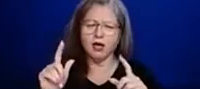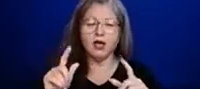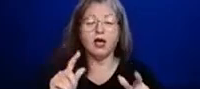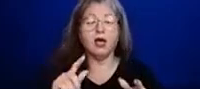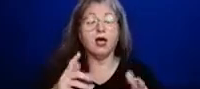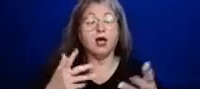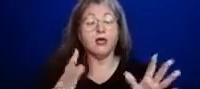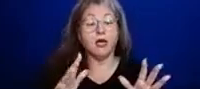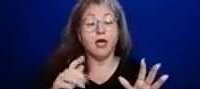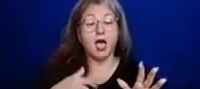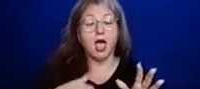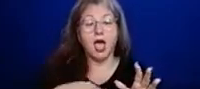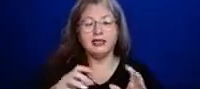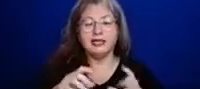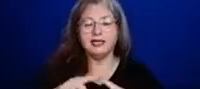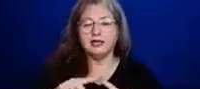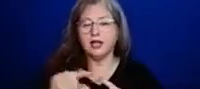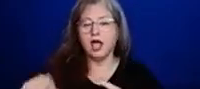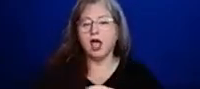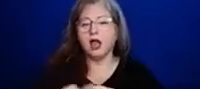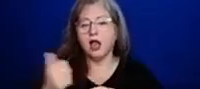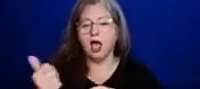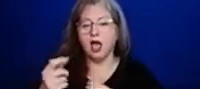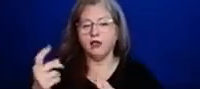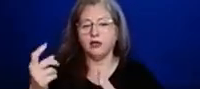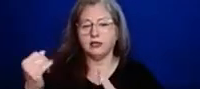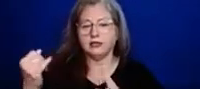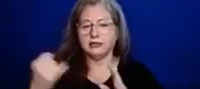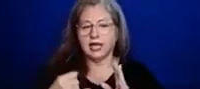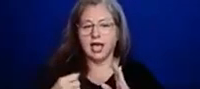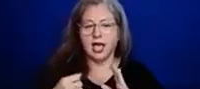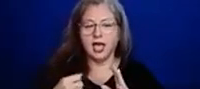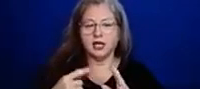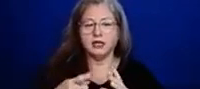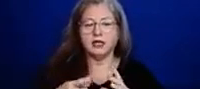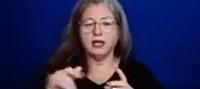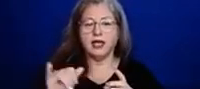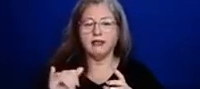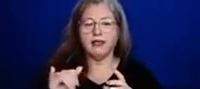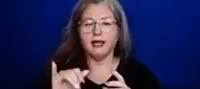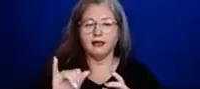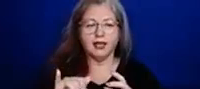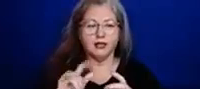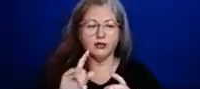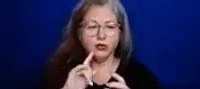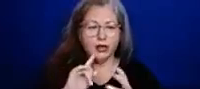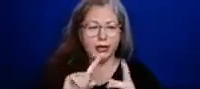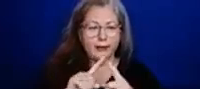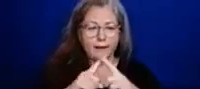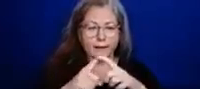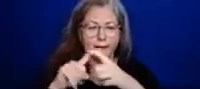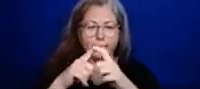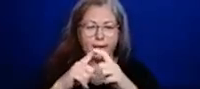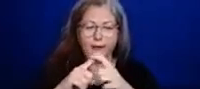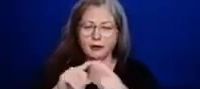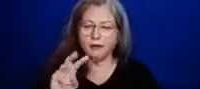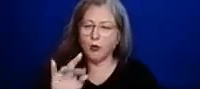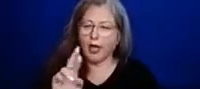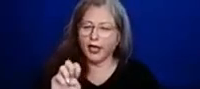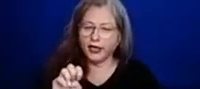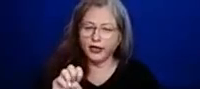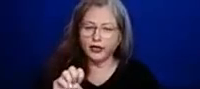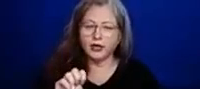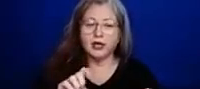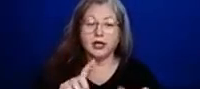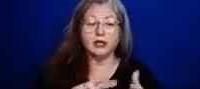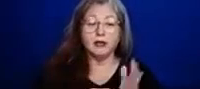then I did the other design, like this Borba wire. That means